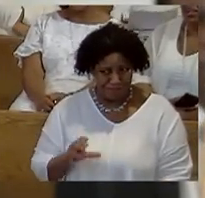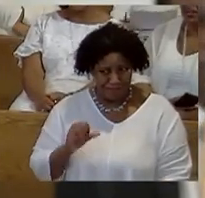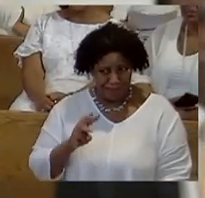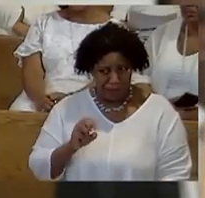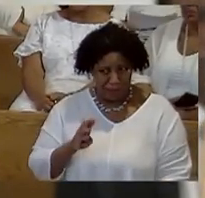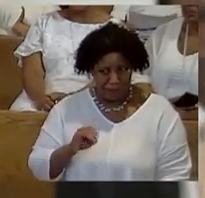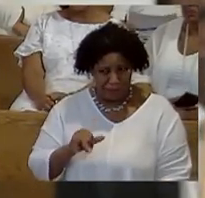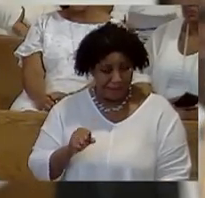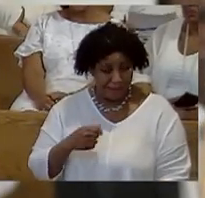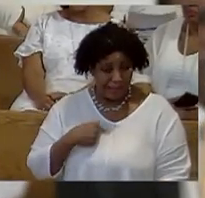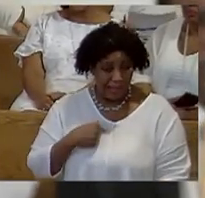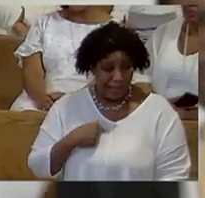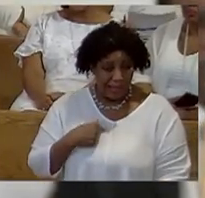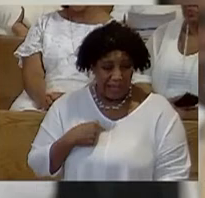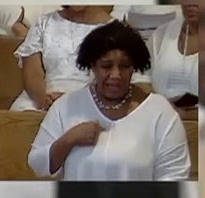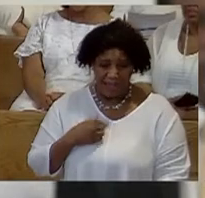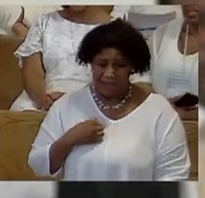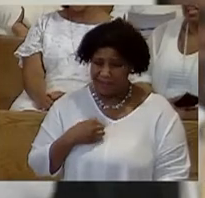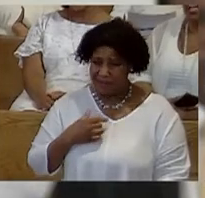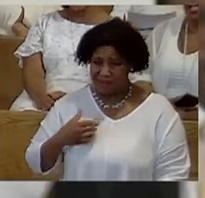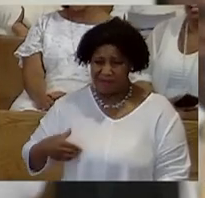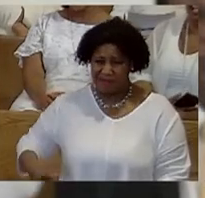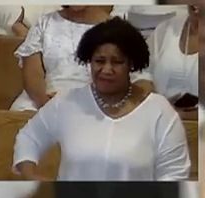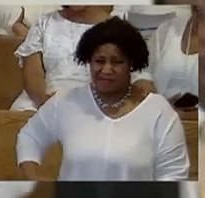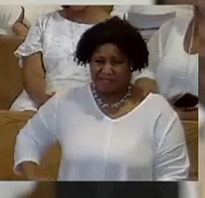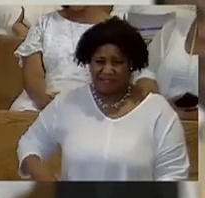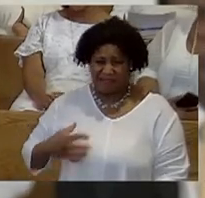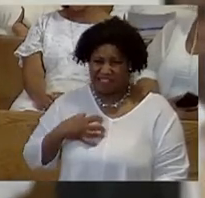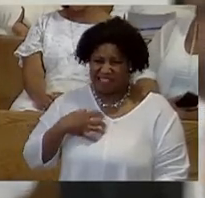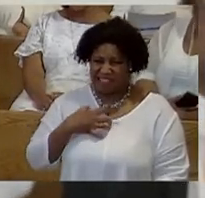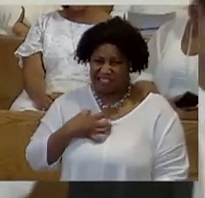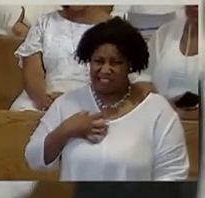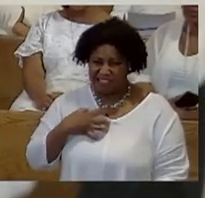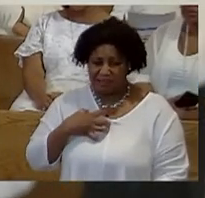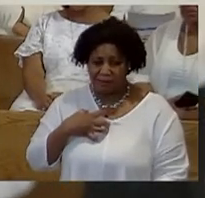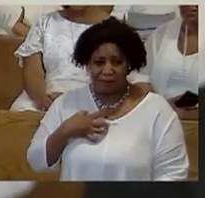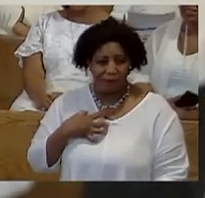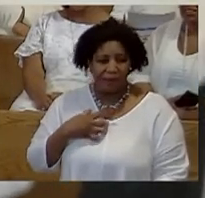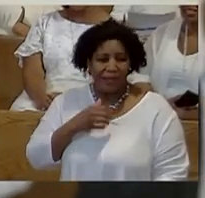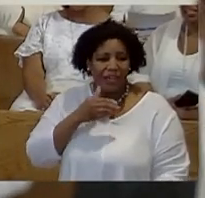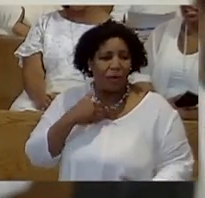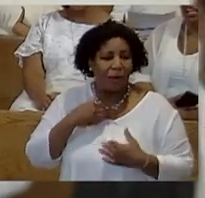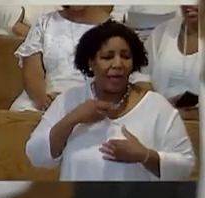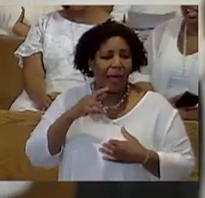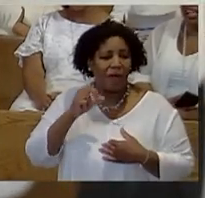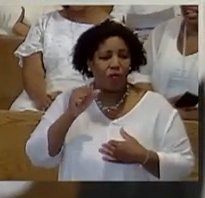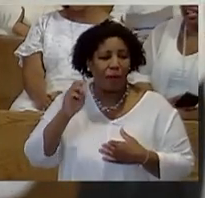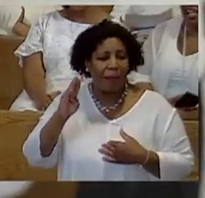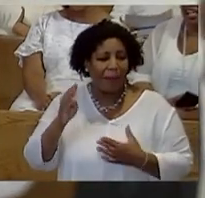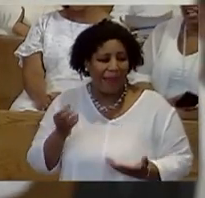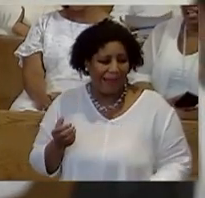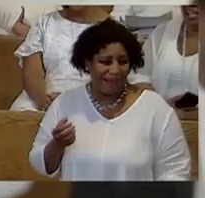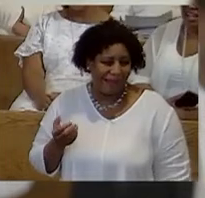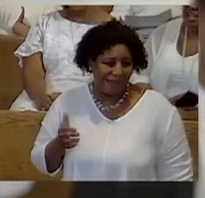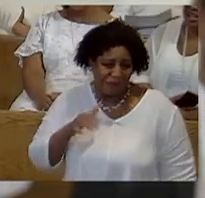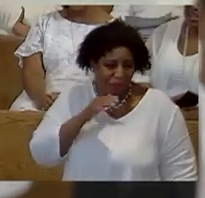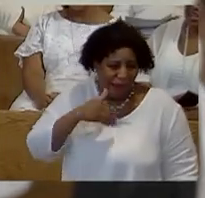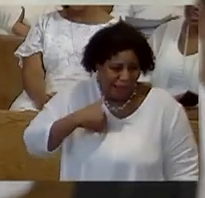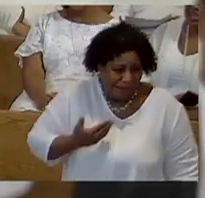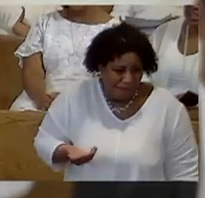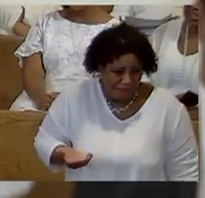And I was kind of vexing my soul, Trustee Bradley, because they don't have a running back yet. They